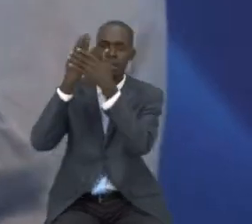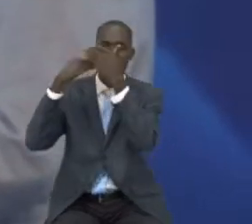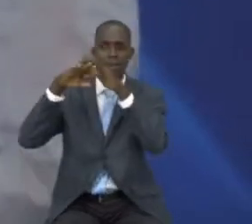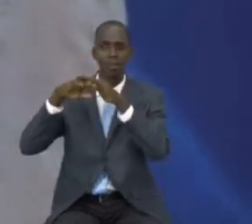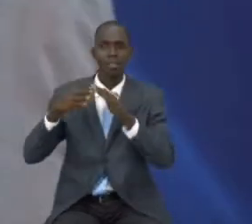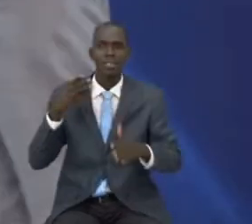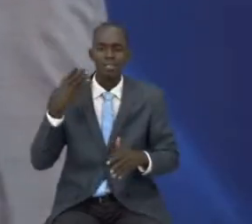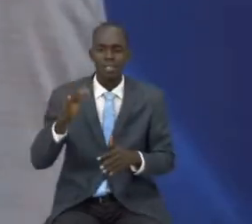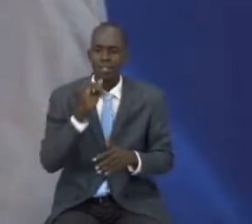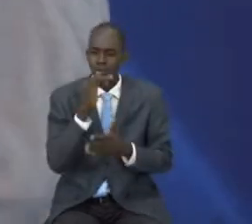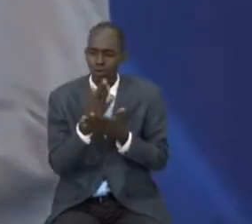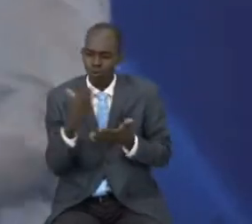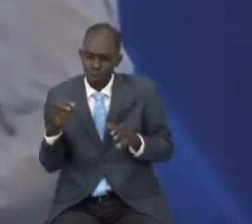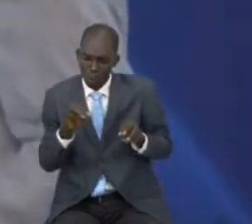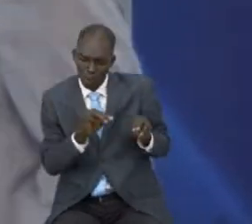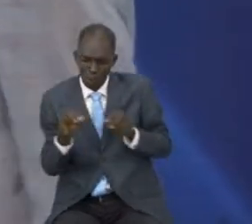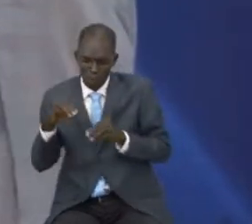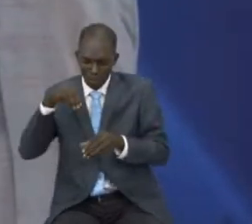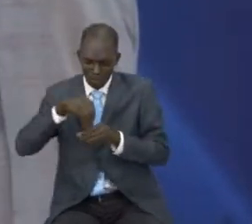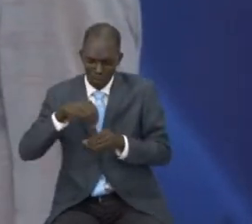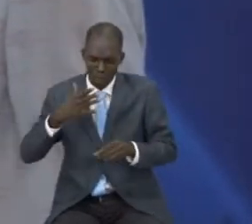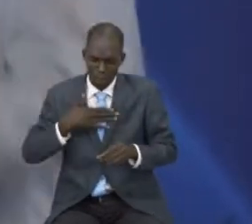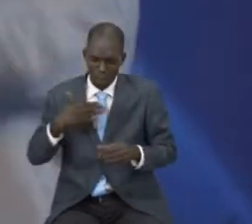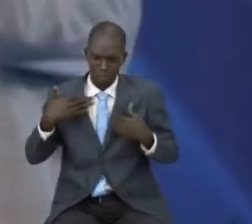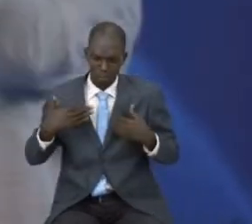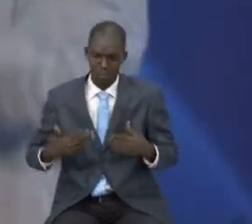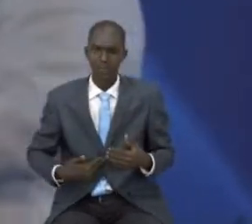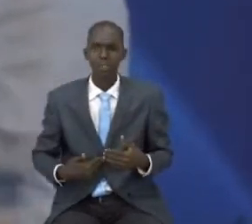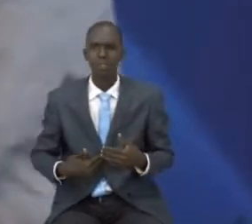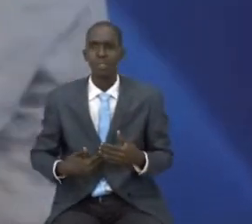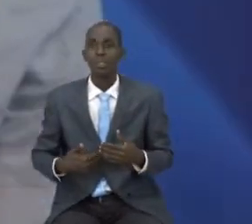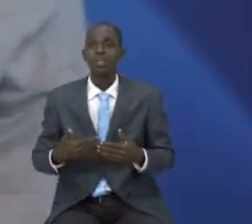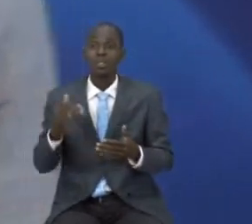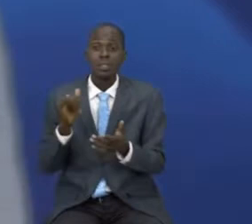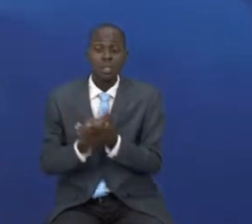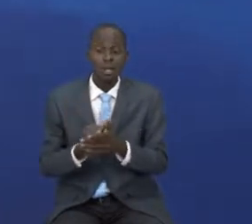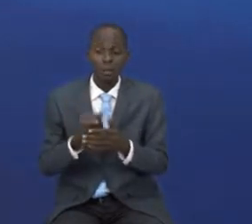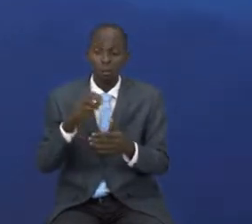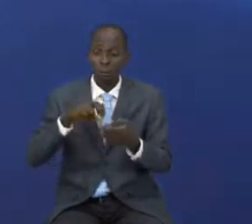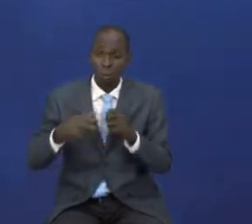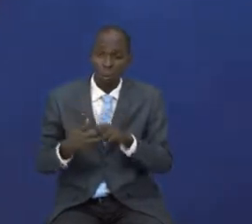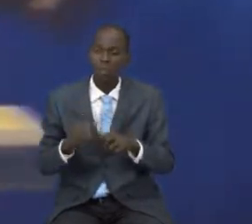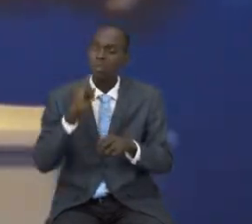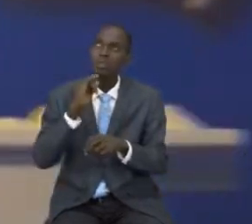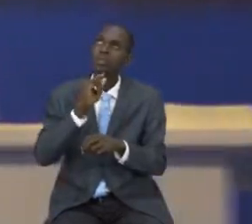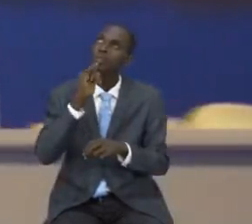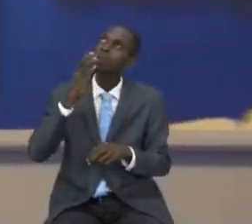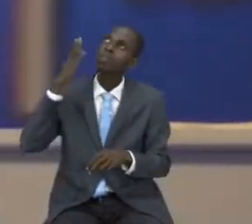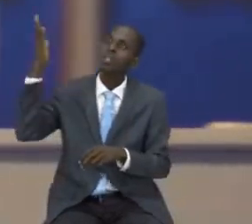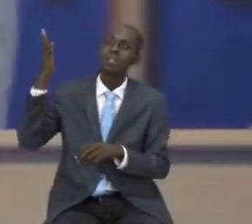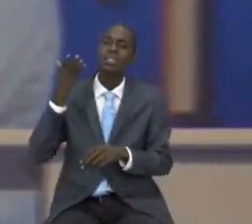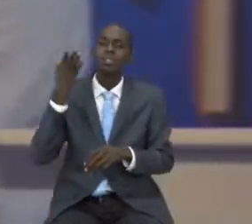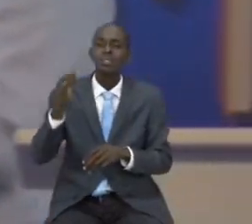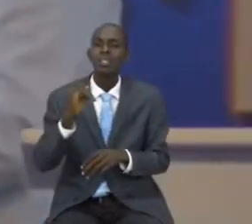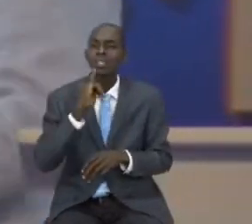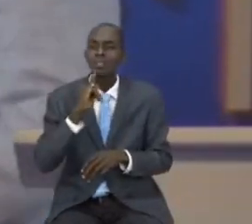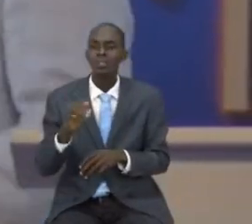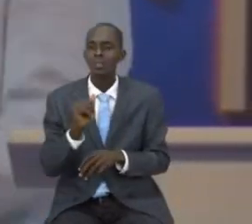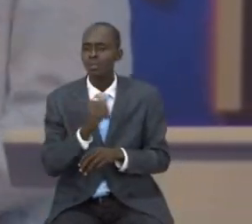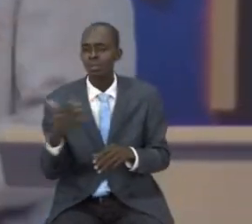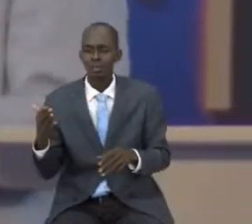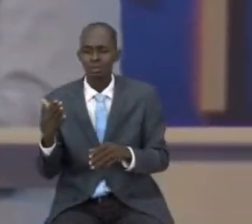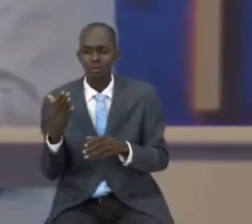something biting me, I'm biting my lungs. That one is not in heaven. There's nothing knocking,